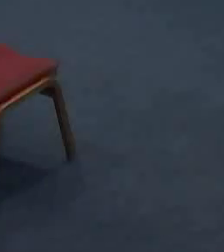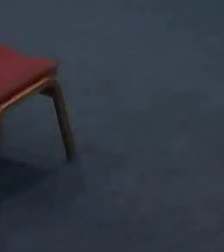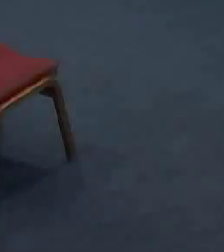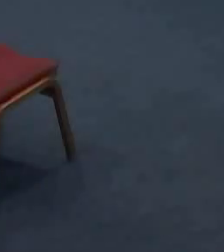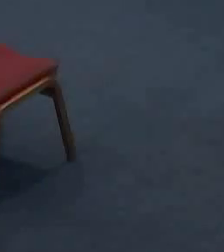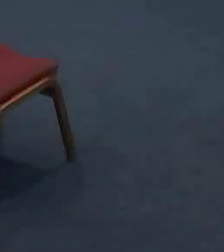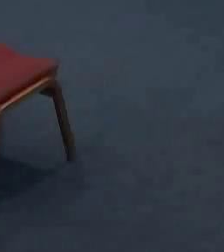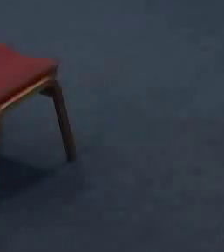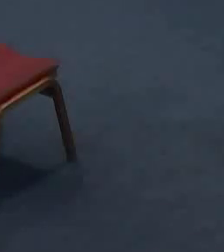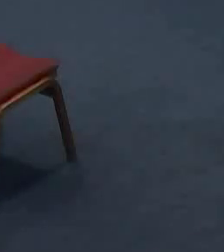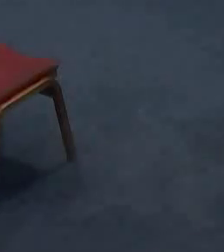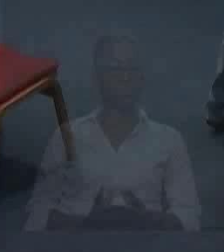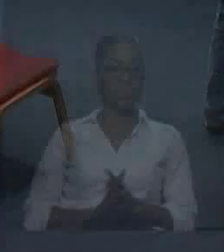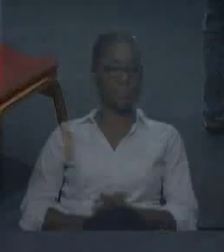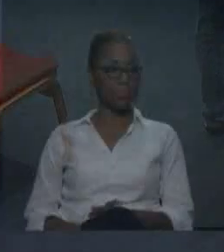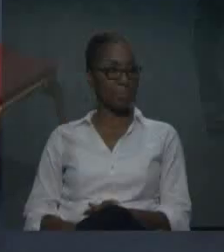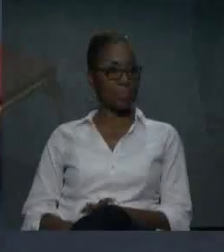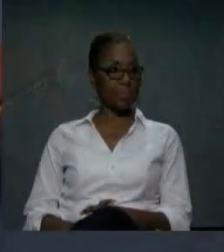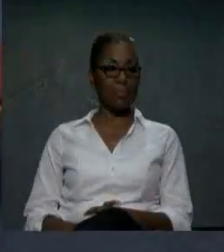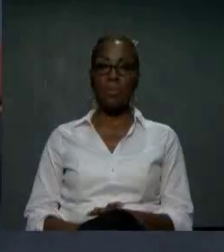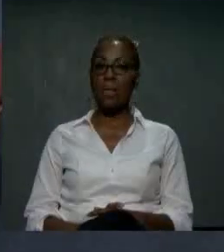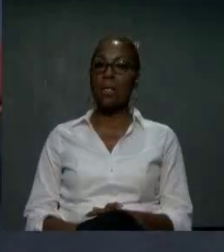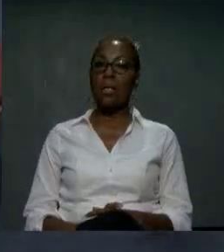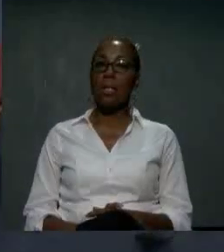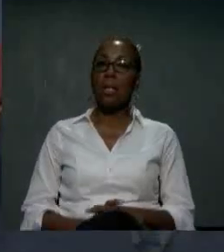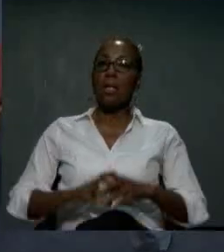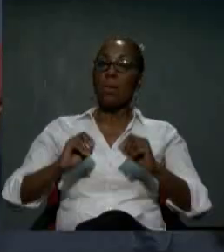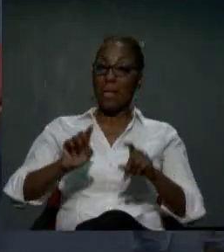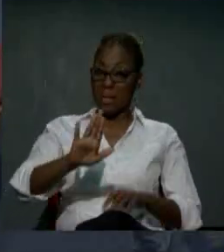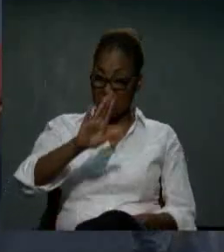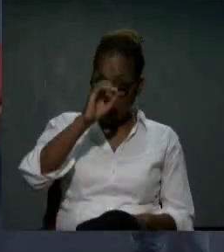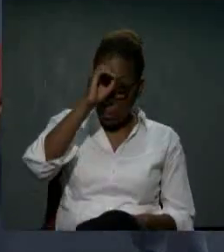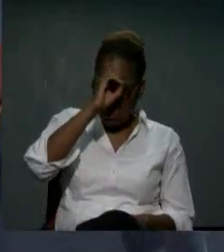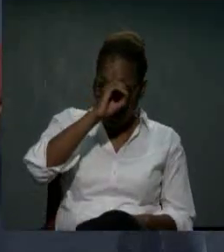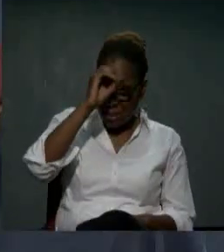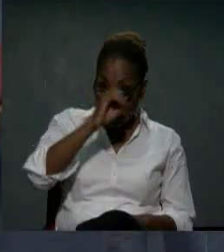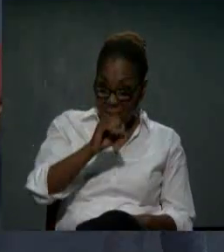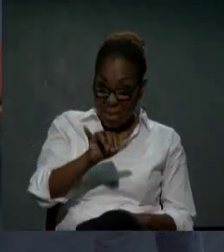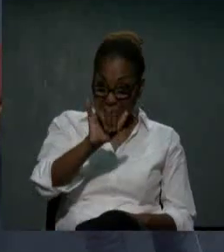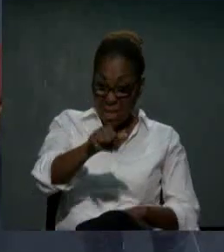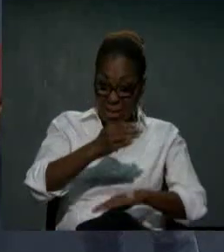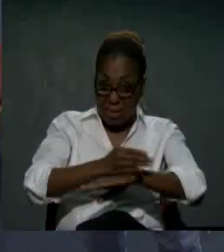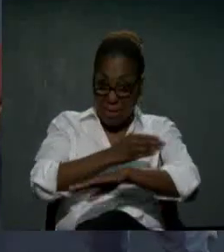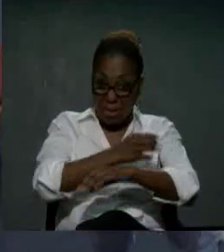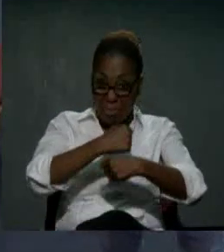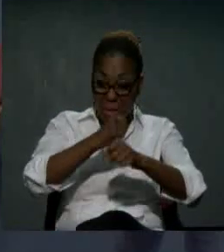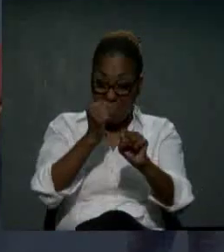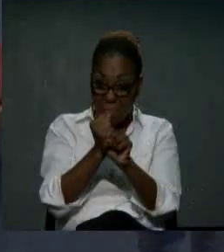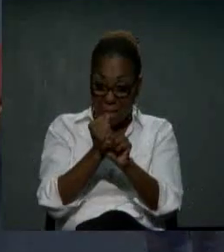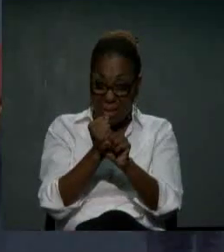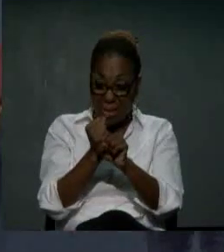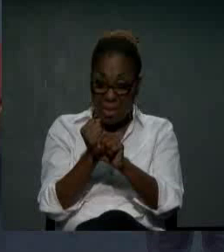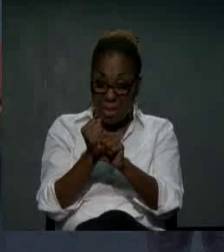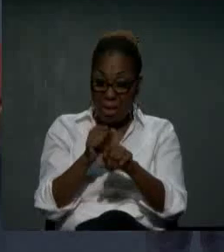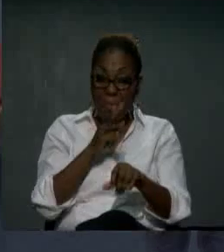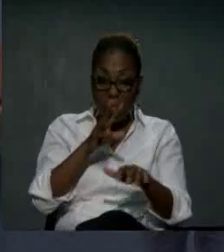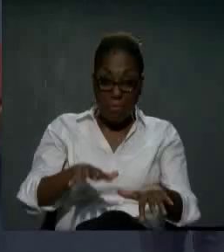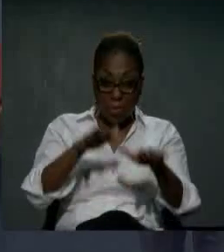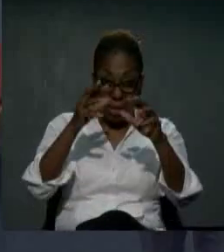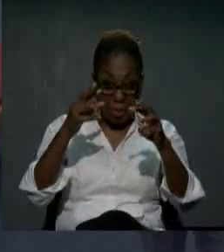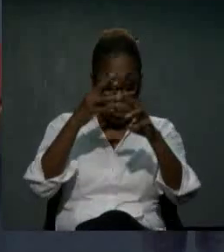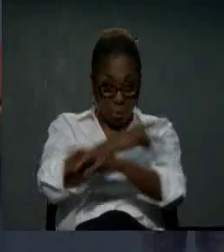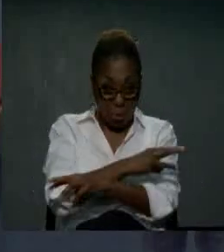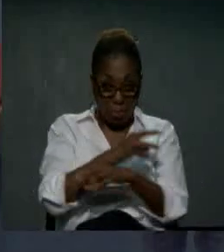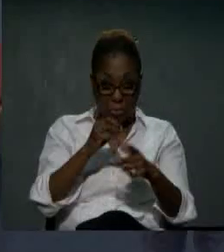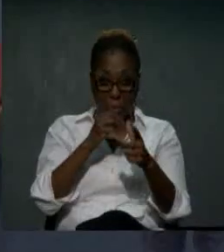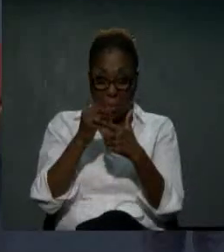Hood. Yes. Mr. Hood, will this, in your opinion, will this development make the flooding, make the drainage worse, or have